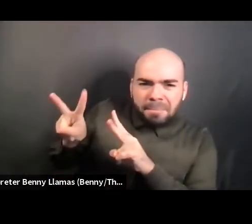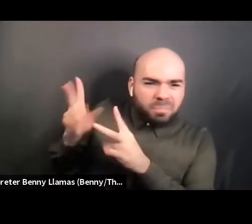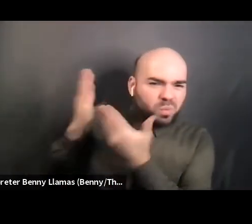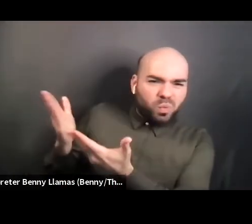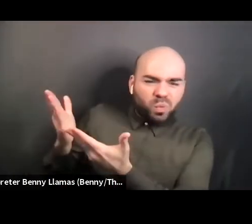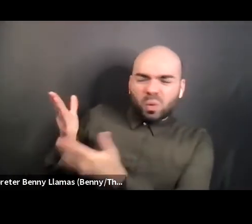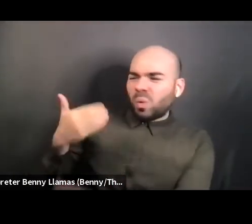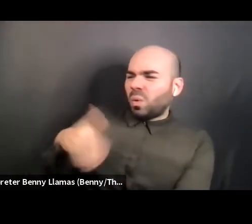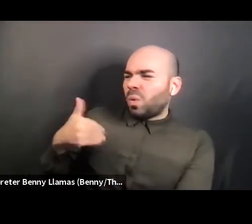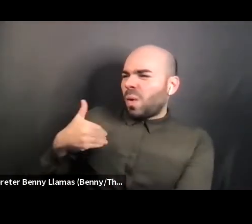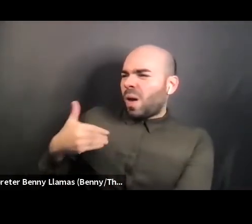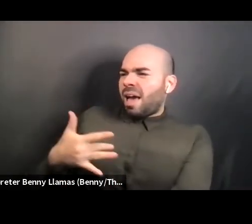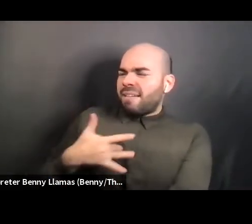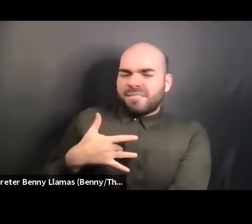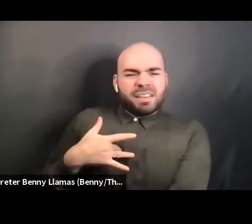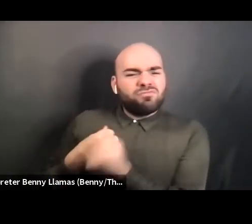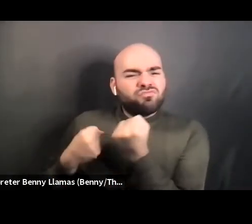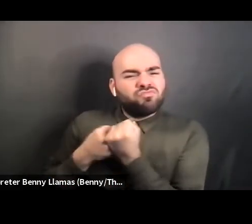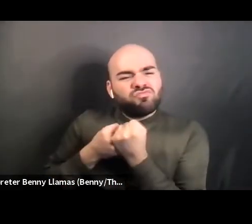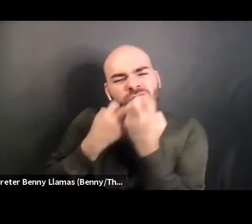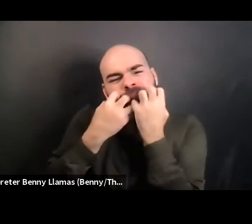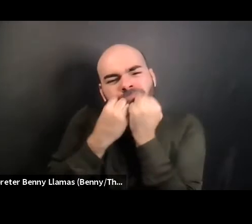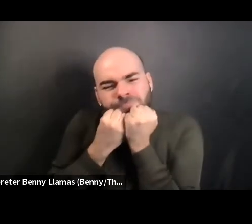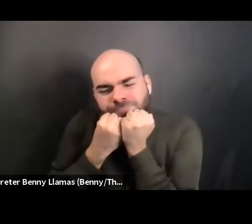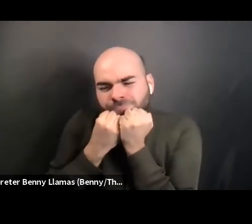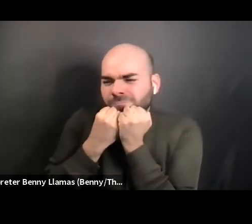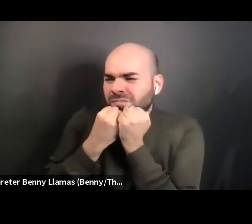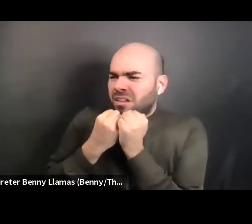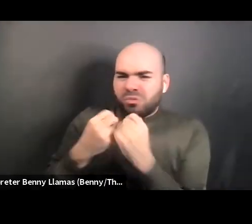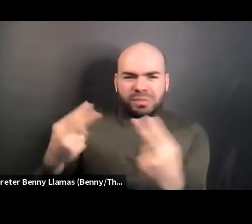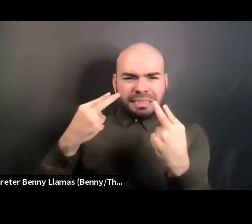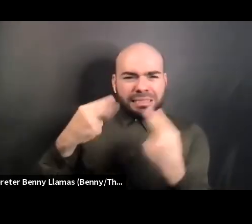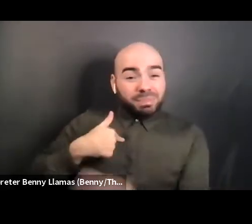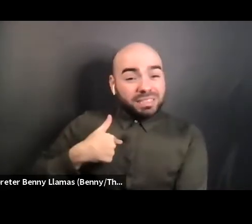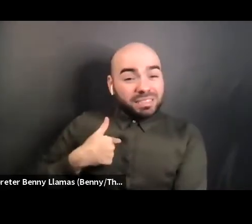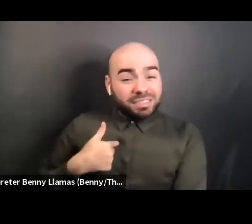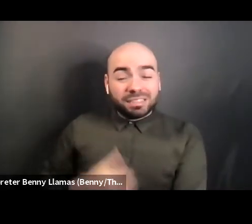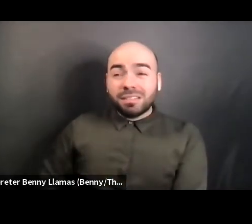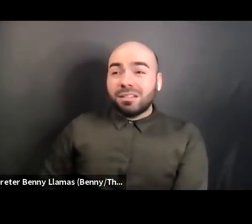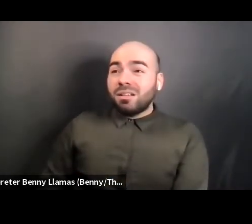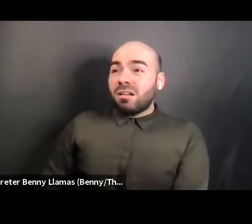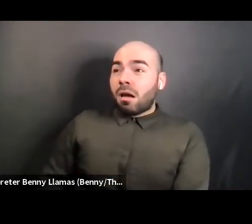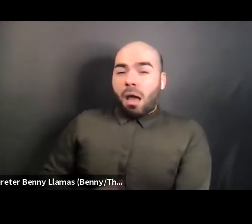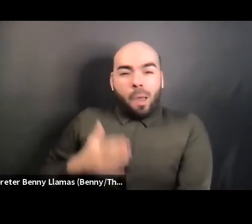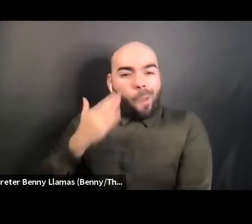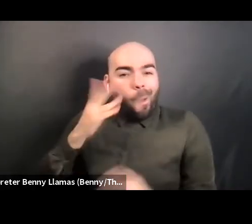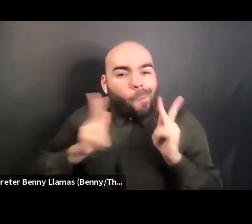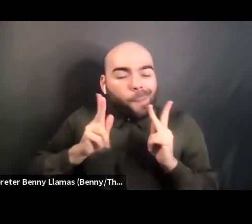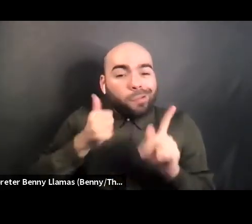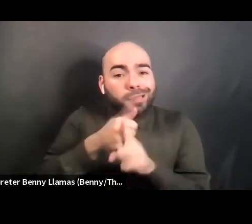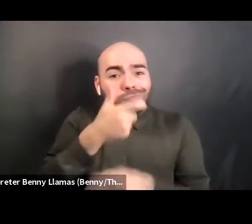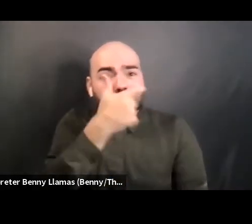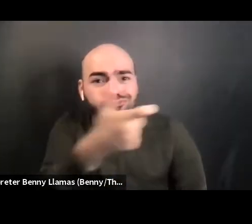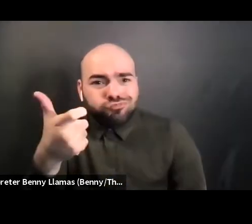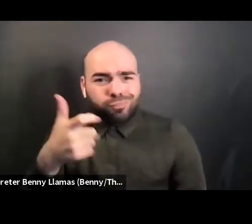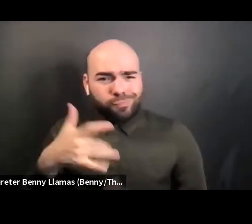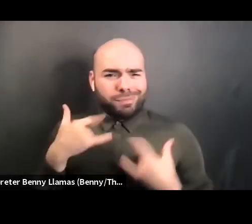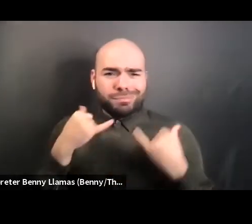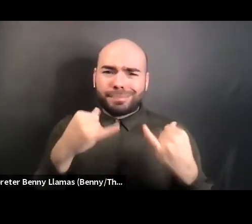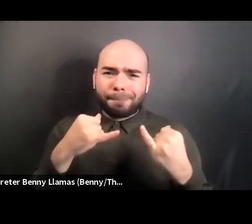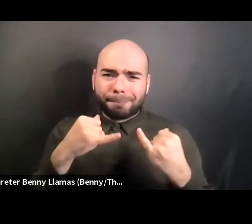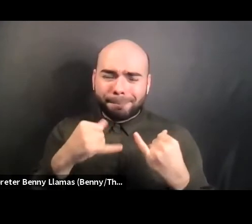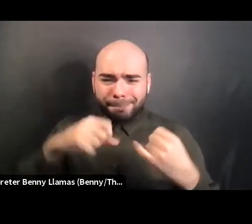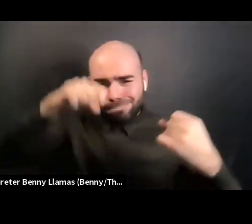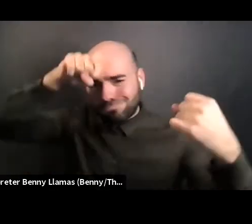I feel so held. I feel very seen. I know that people watching are feeling very similarly. I'm like,